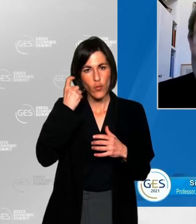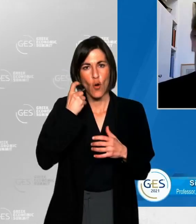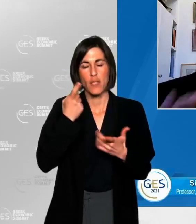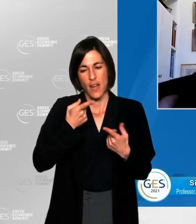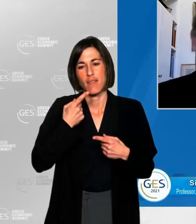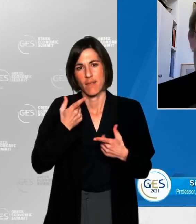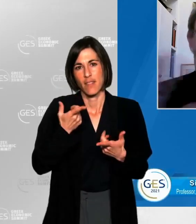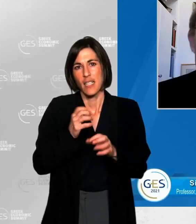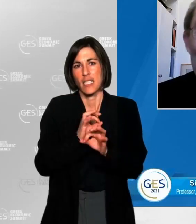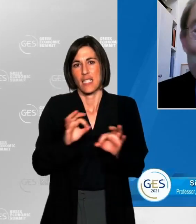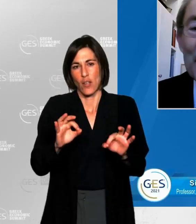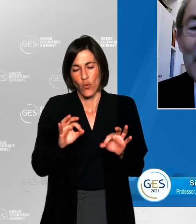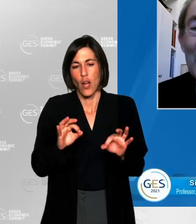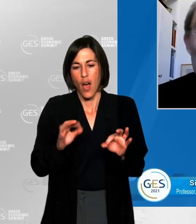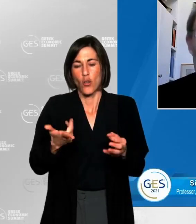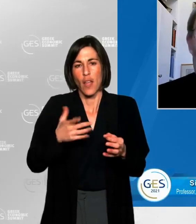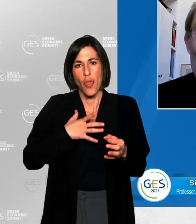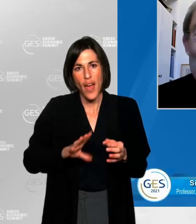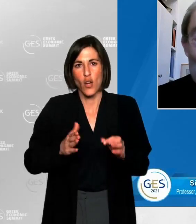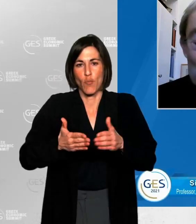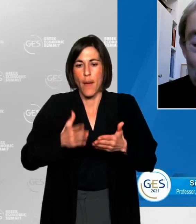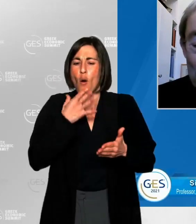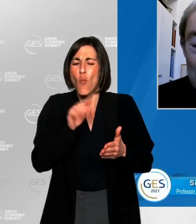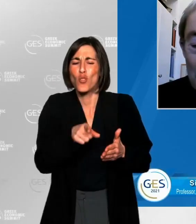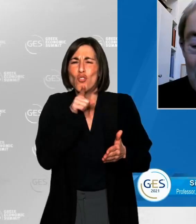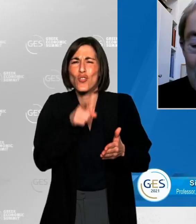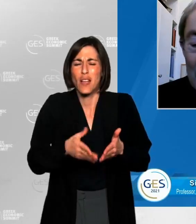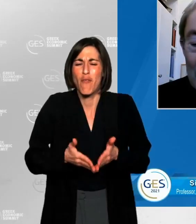I could explain that, but I don't have time, so I'm not going to. And